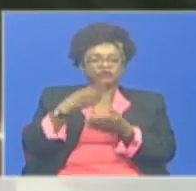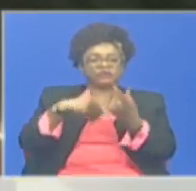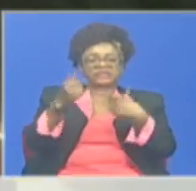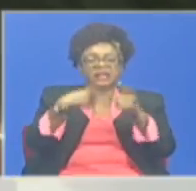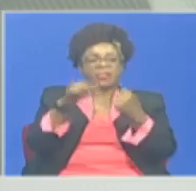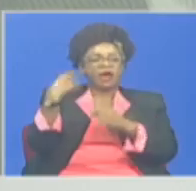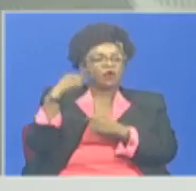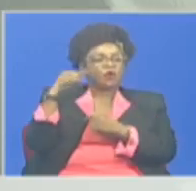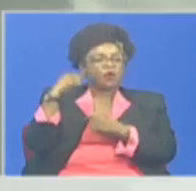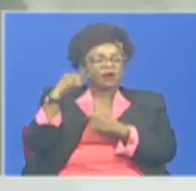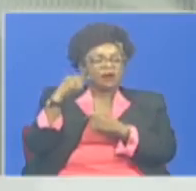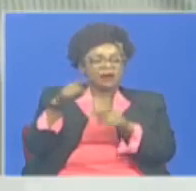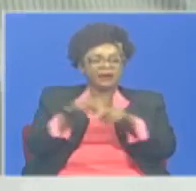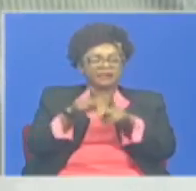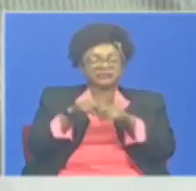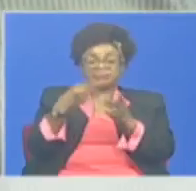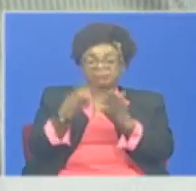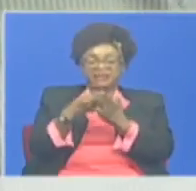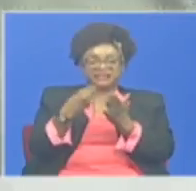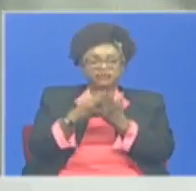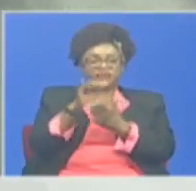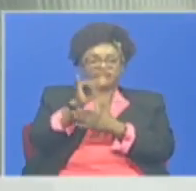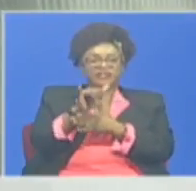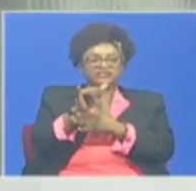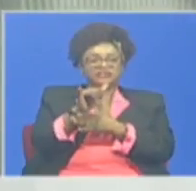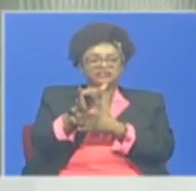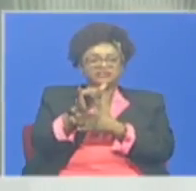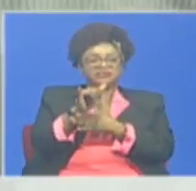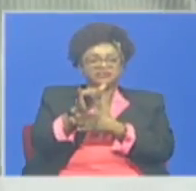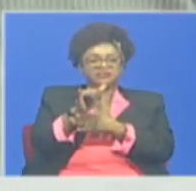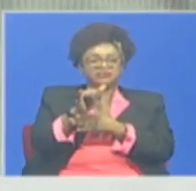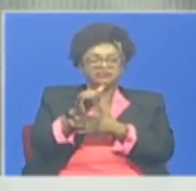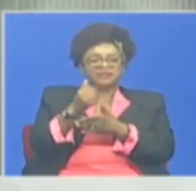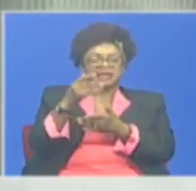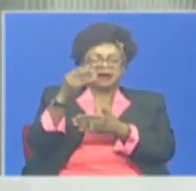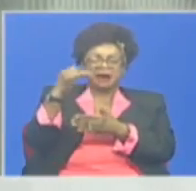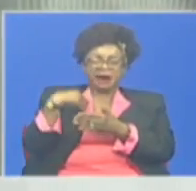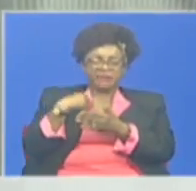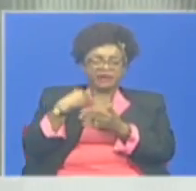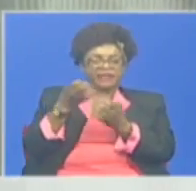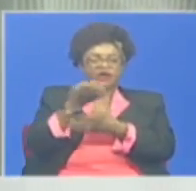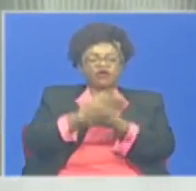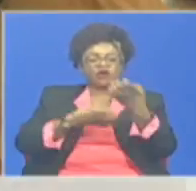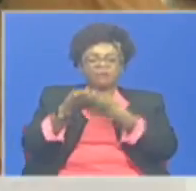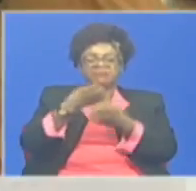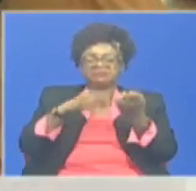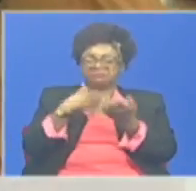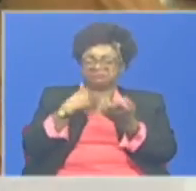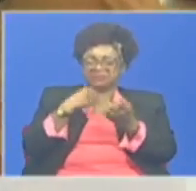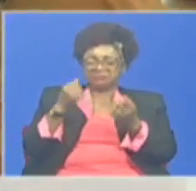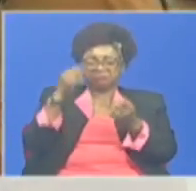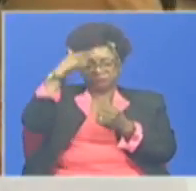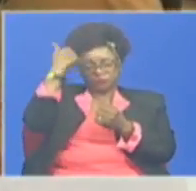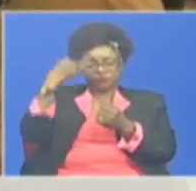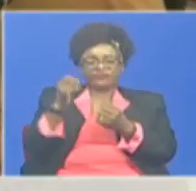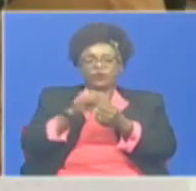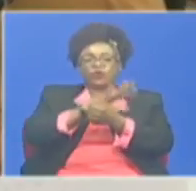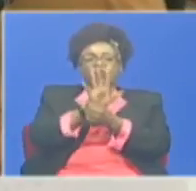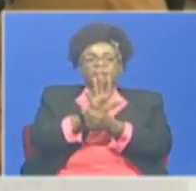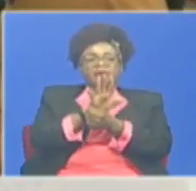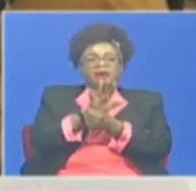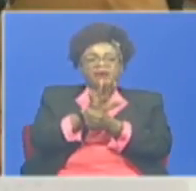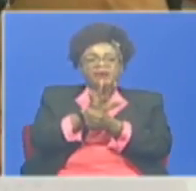jewelry as the price of the precious metal spikes and the economy tanks due to the coronavirus pandemic. Now, gold side